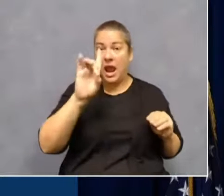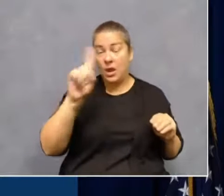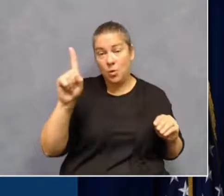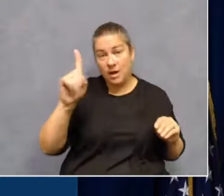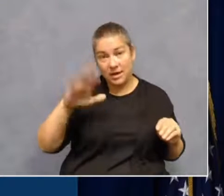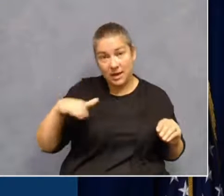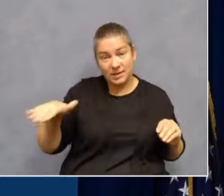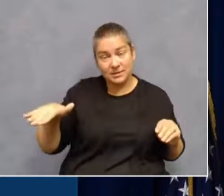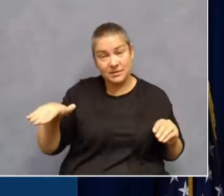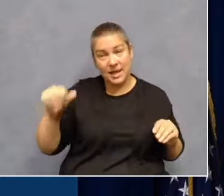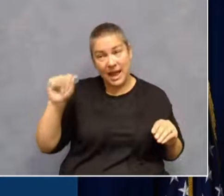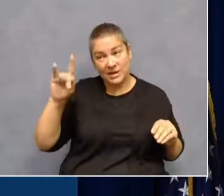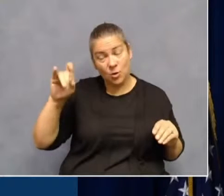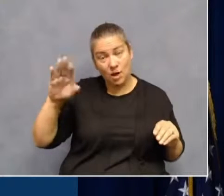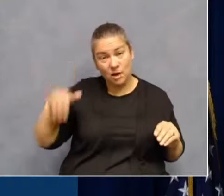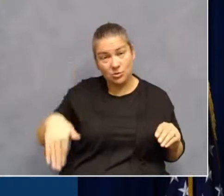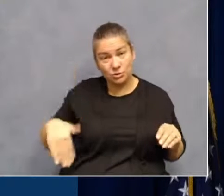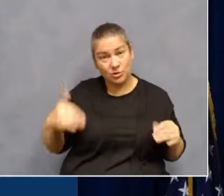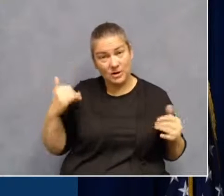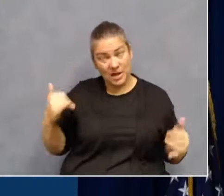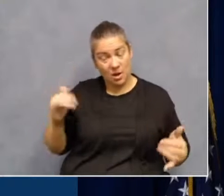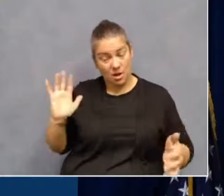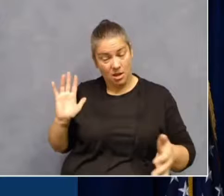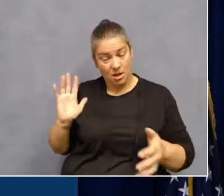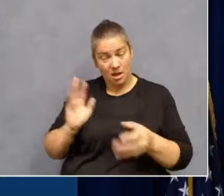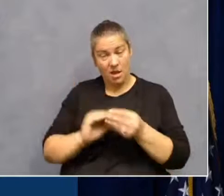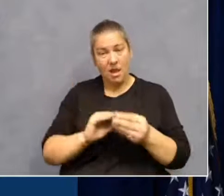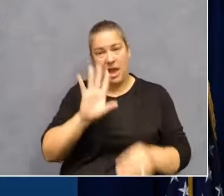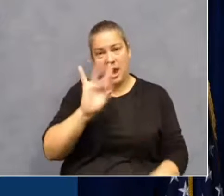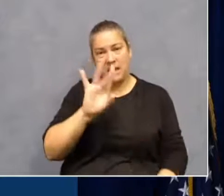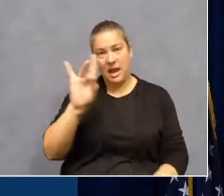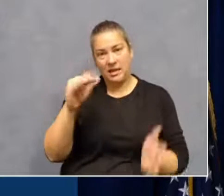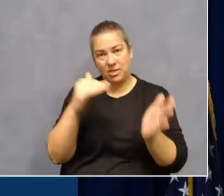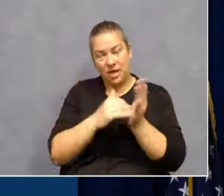cases since the beginning in the Commonwealth to